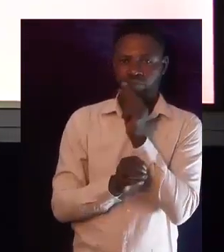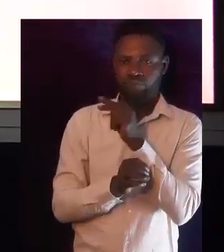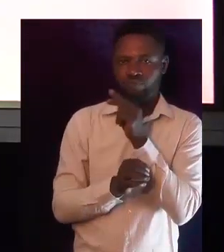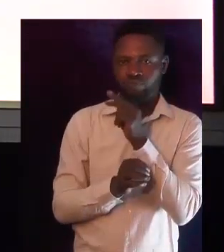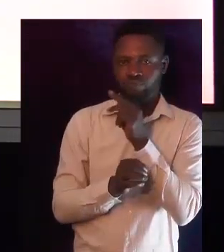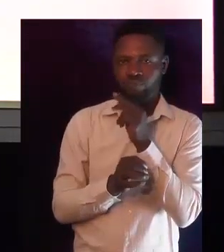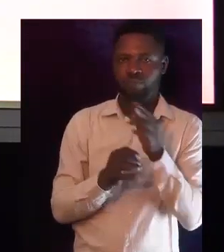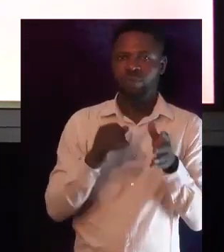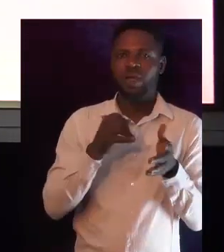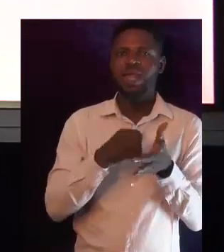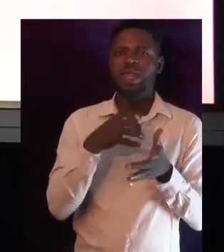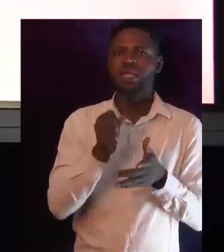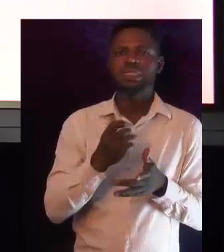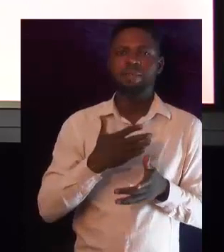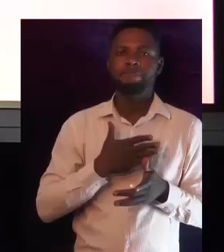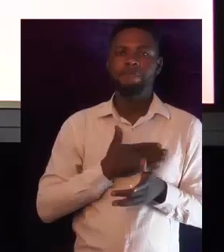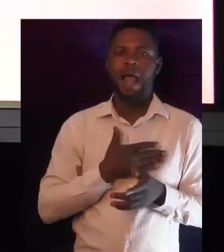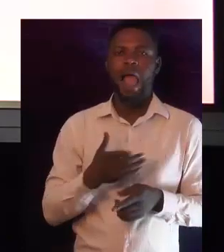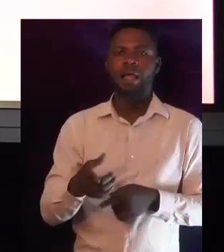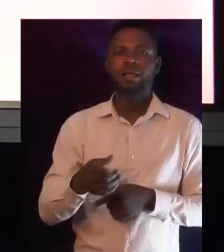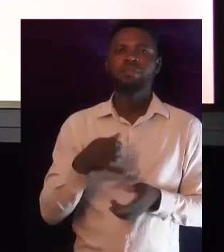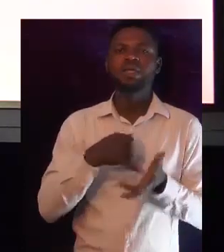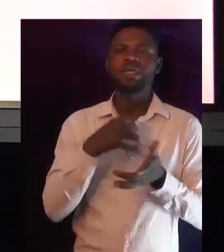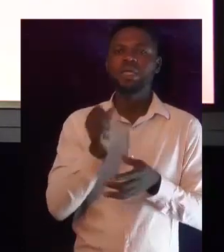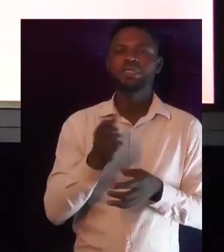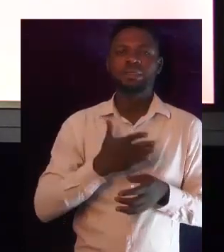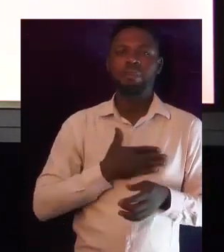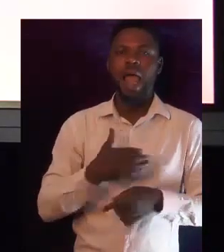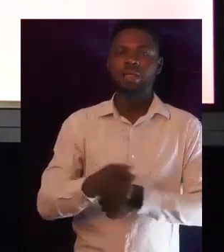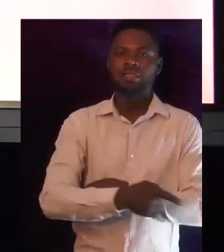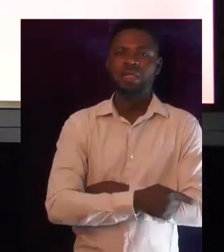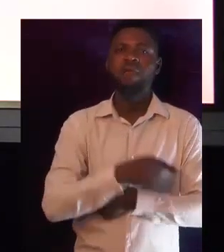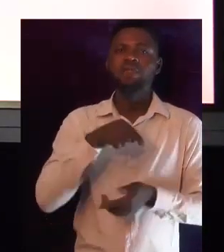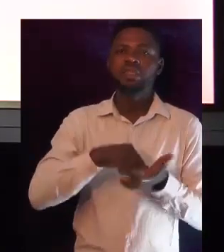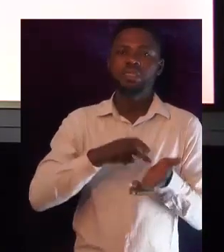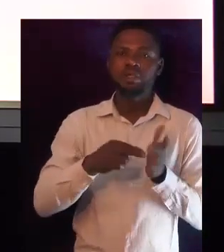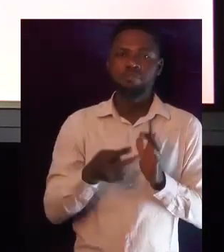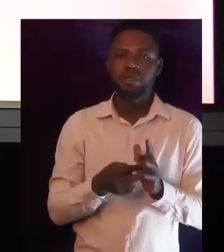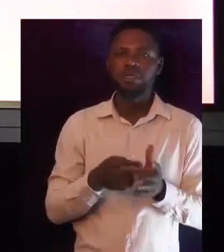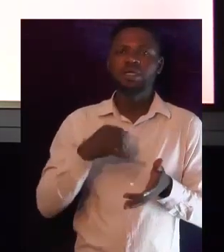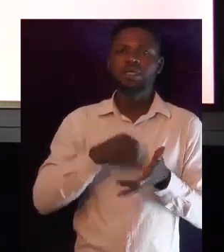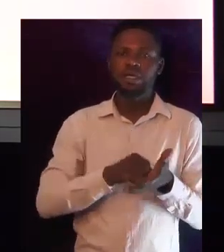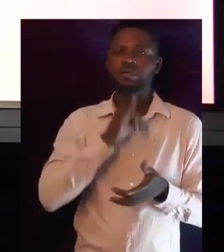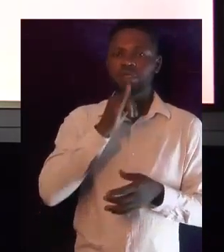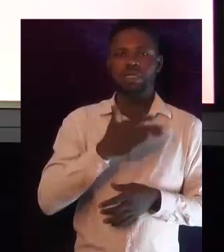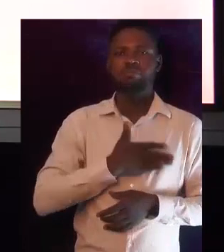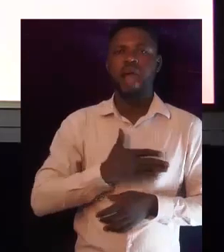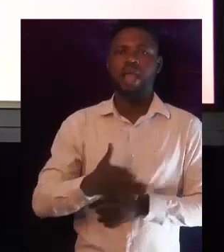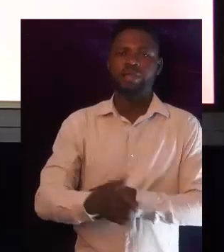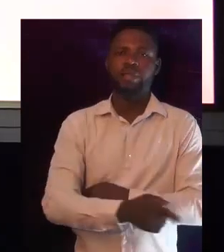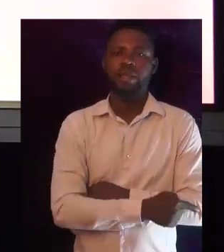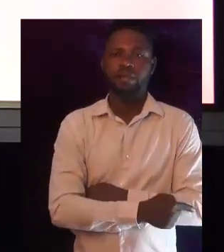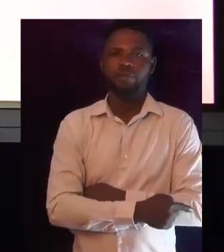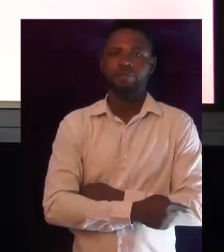Example, it's my day. It's my day. This means it